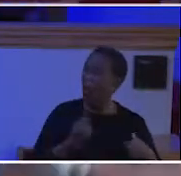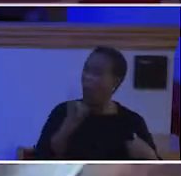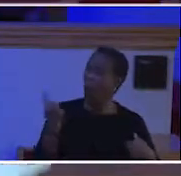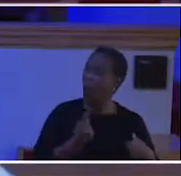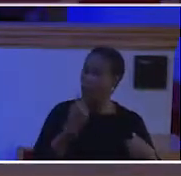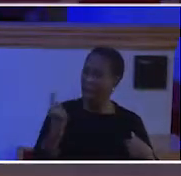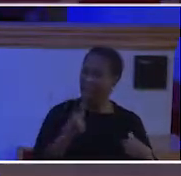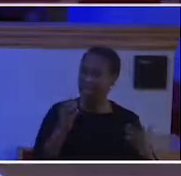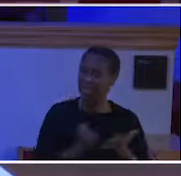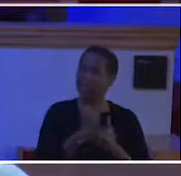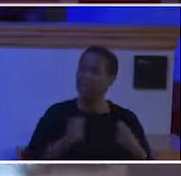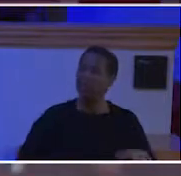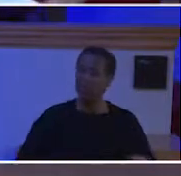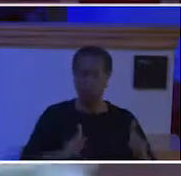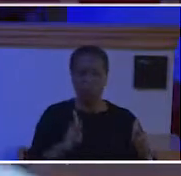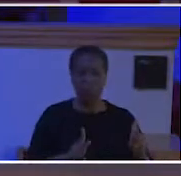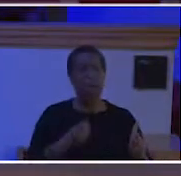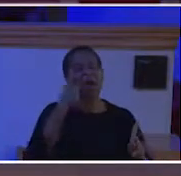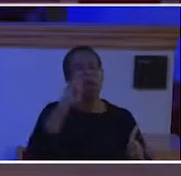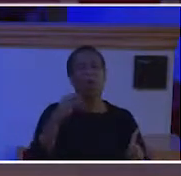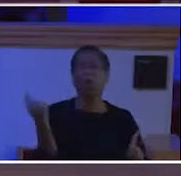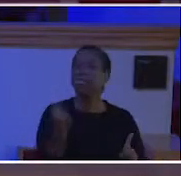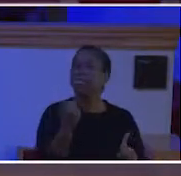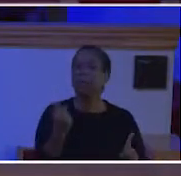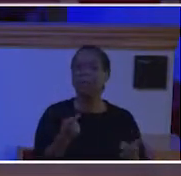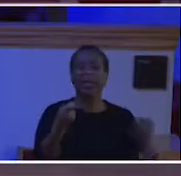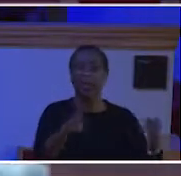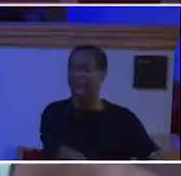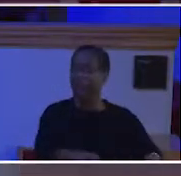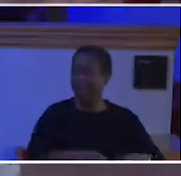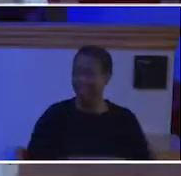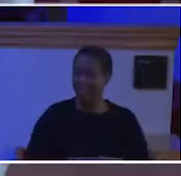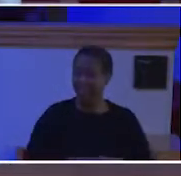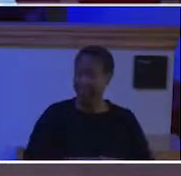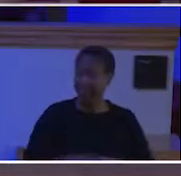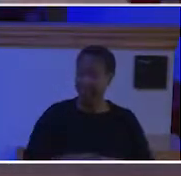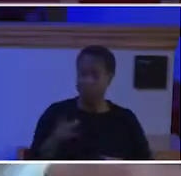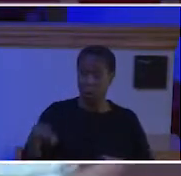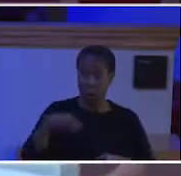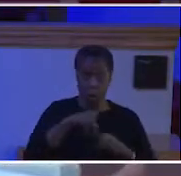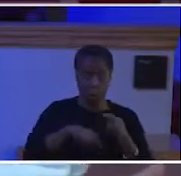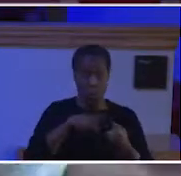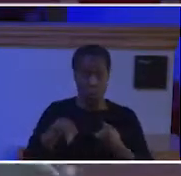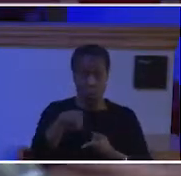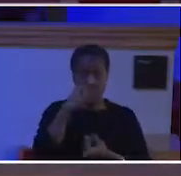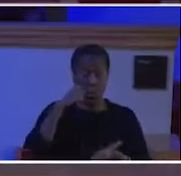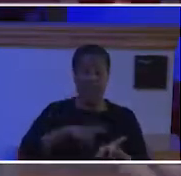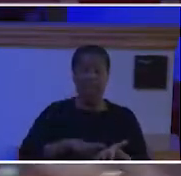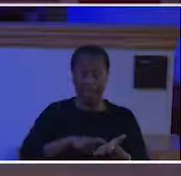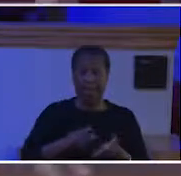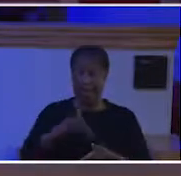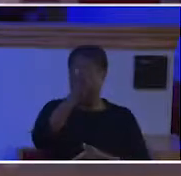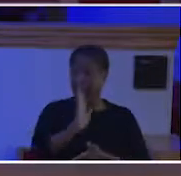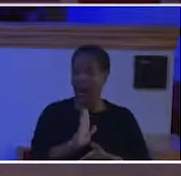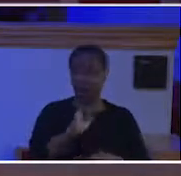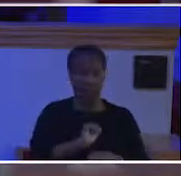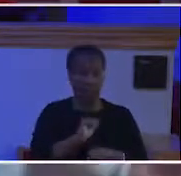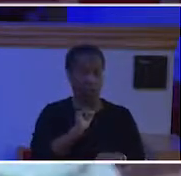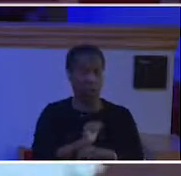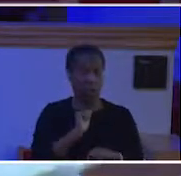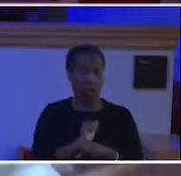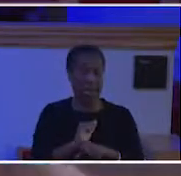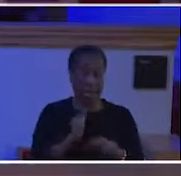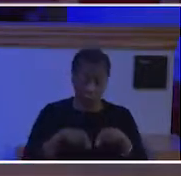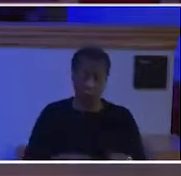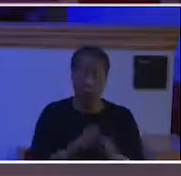the opportunity for something to go down. And beloved, when you can recognize that God is at work in the